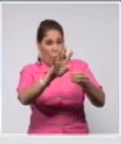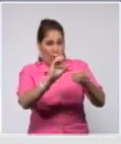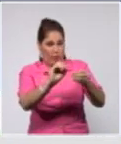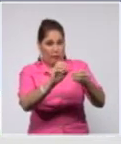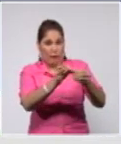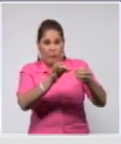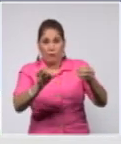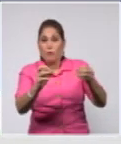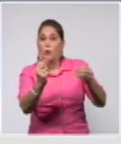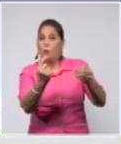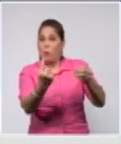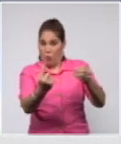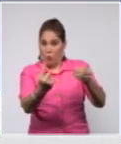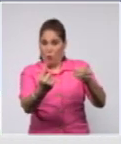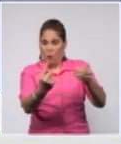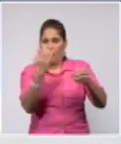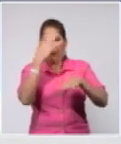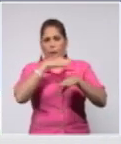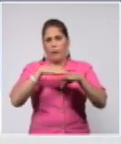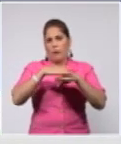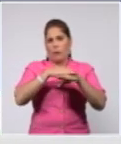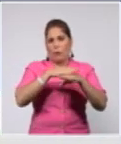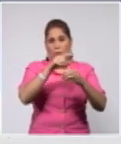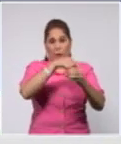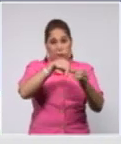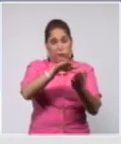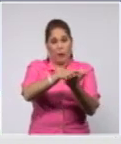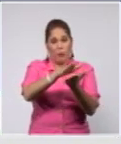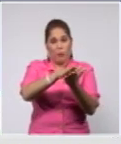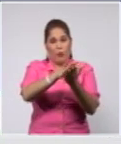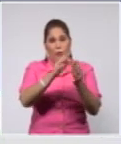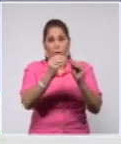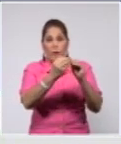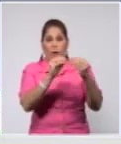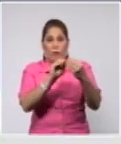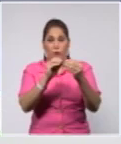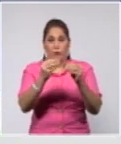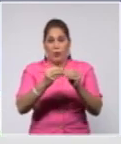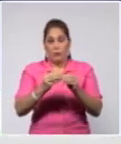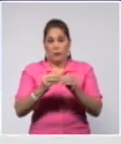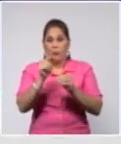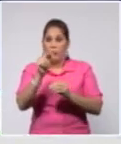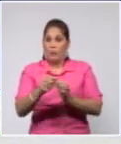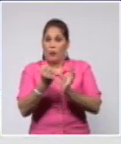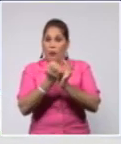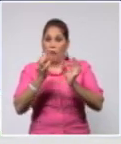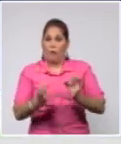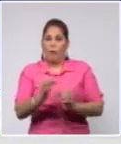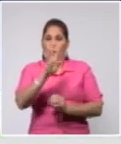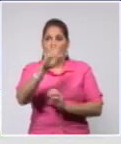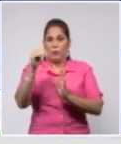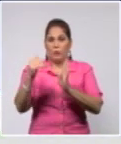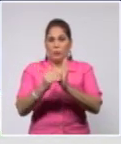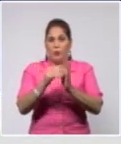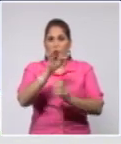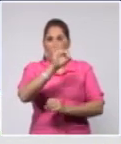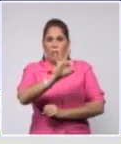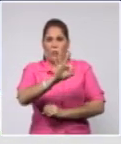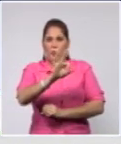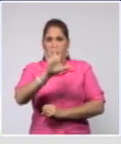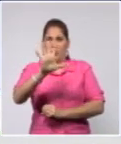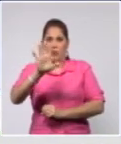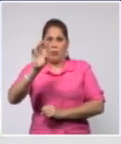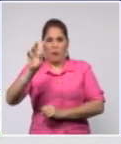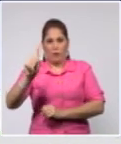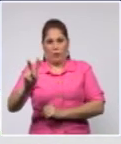last 15 days is therefore still being investigated. Yesterday, as I mentioned, no one to